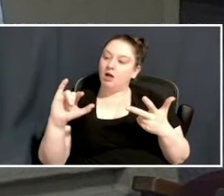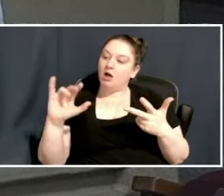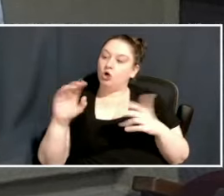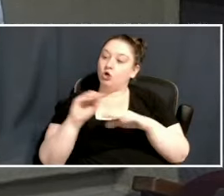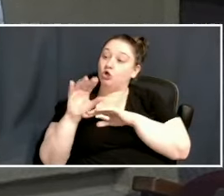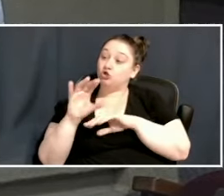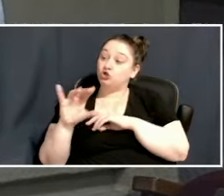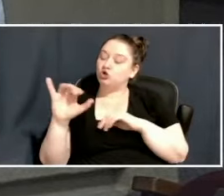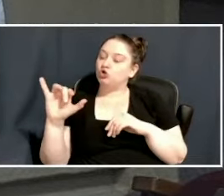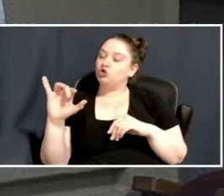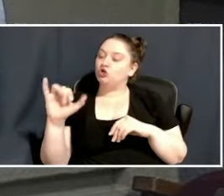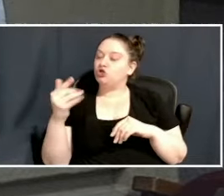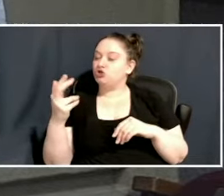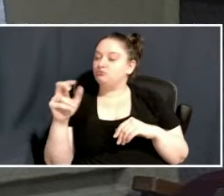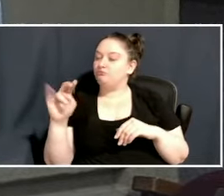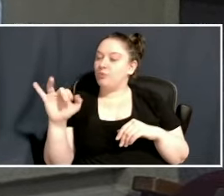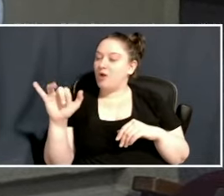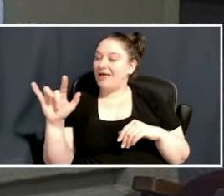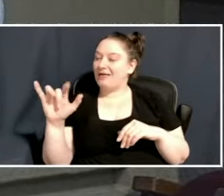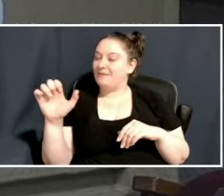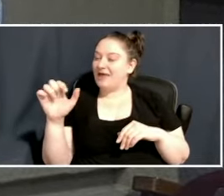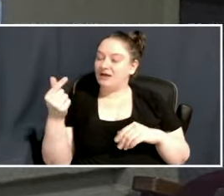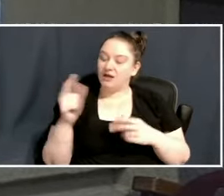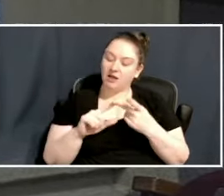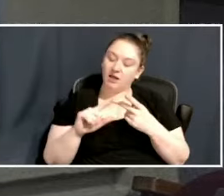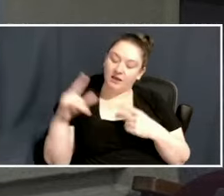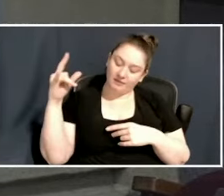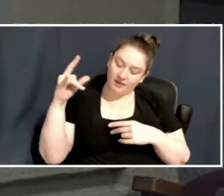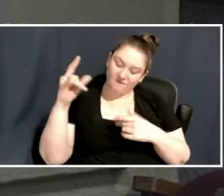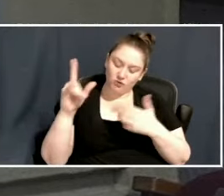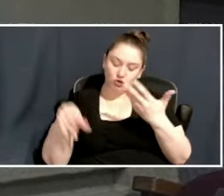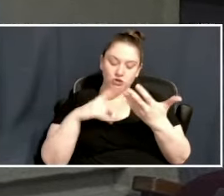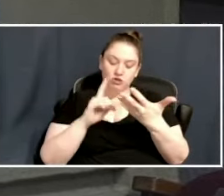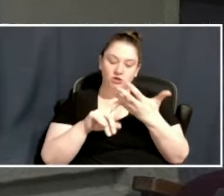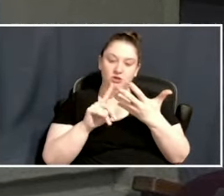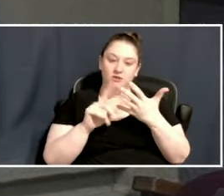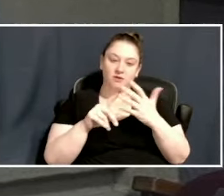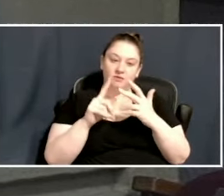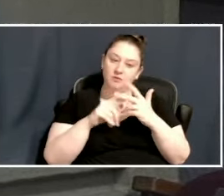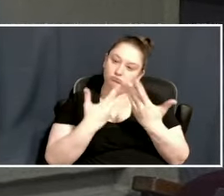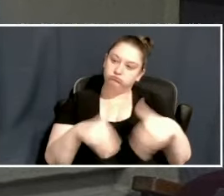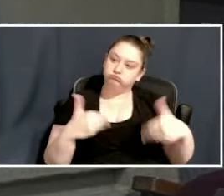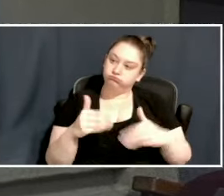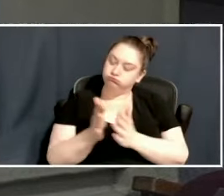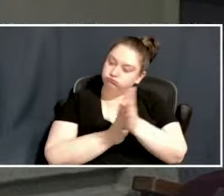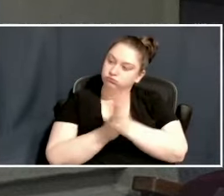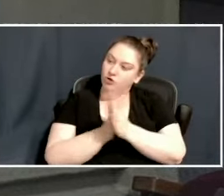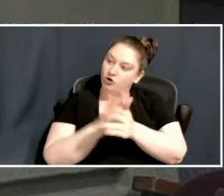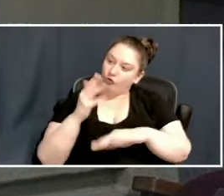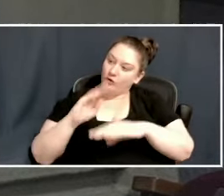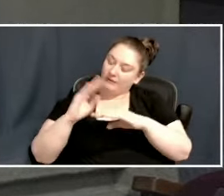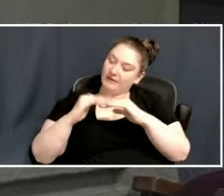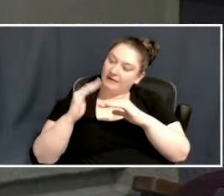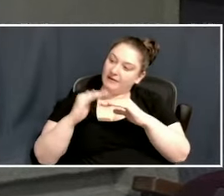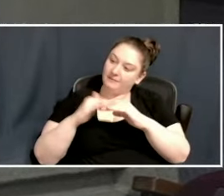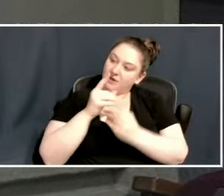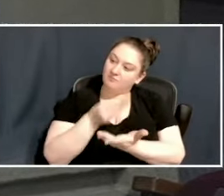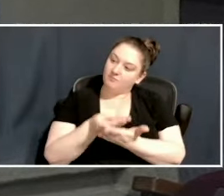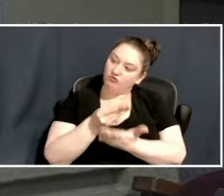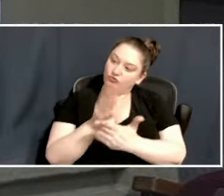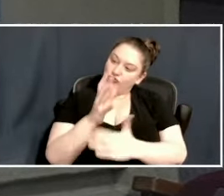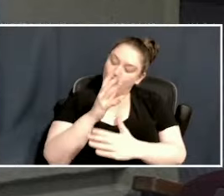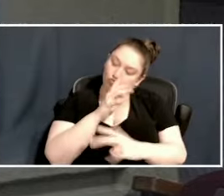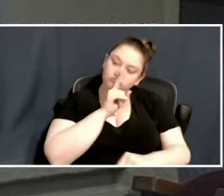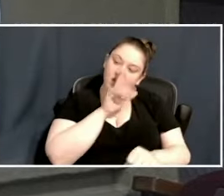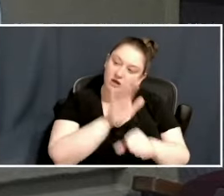Aviation, the entire business community who stepped forward for the minimum revenue guarantee to put those funds in place that allow us